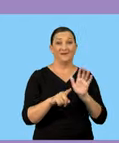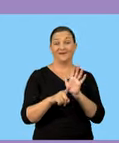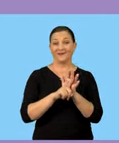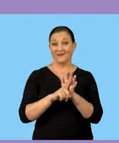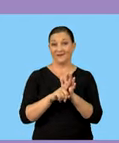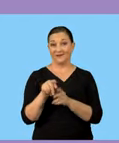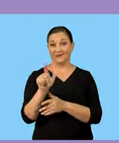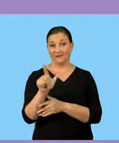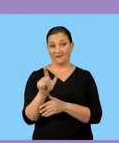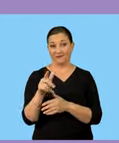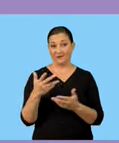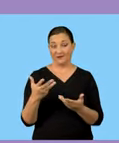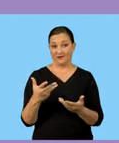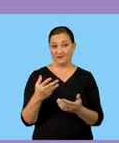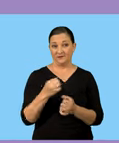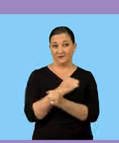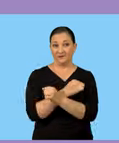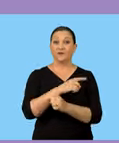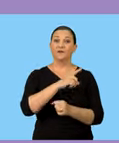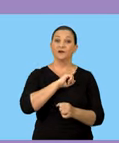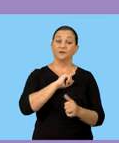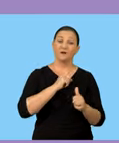by a -7, that is a